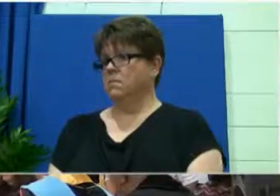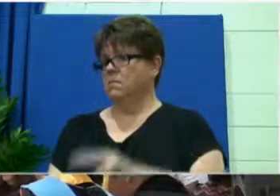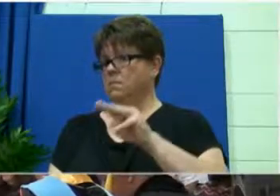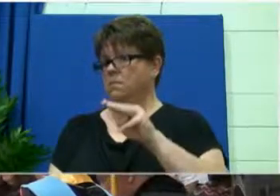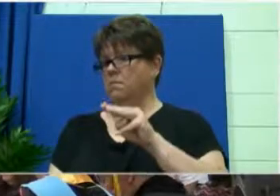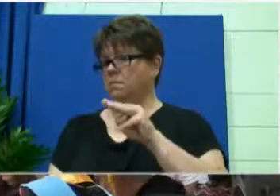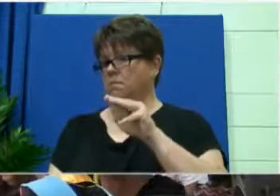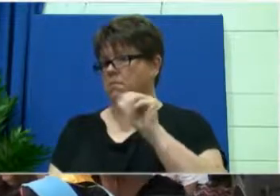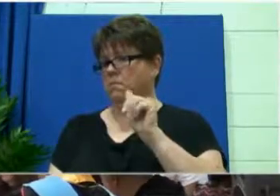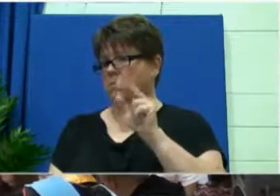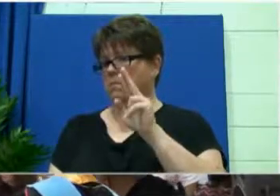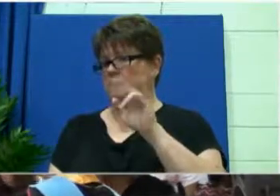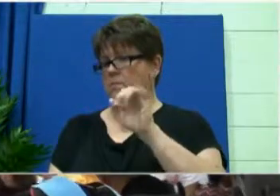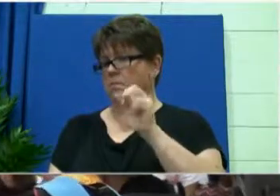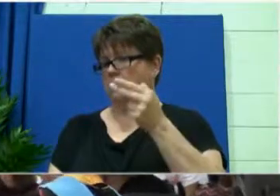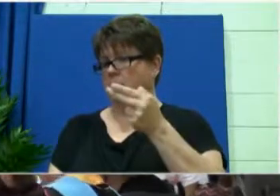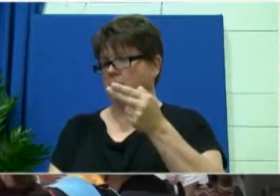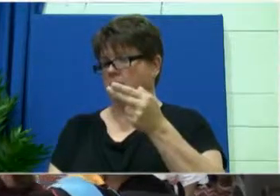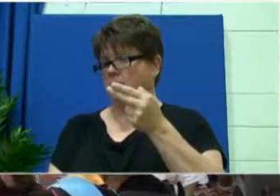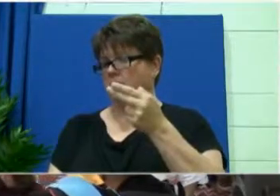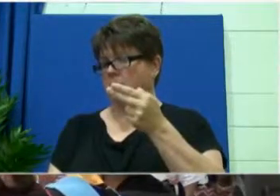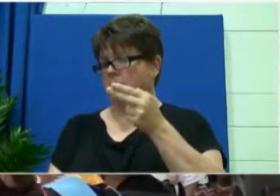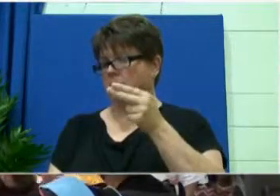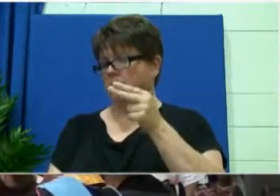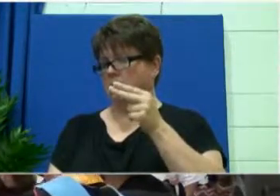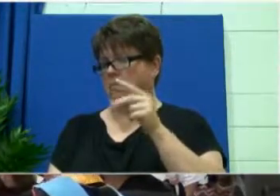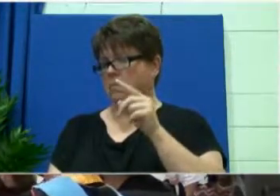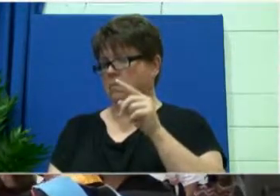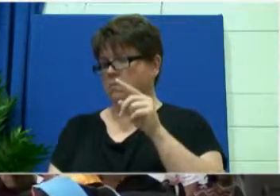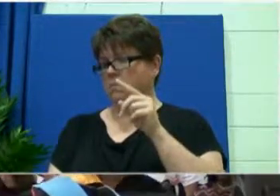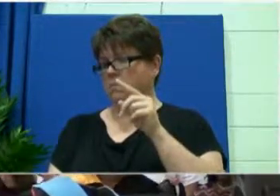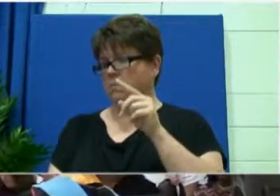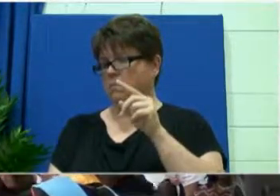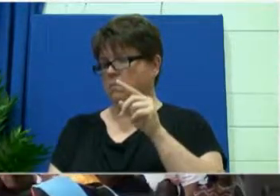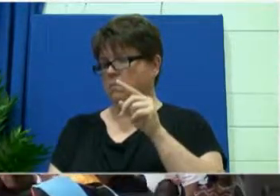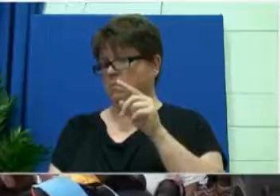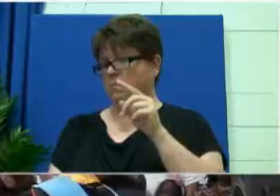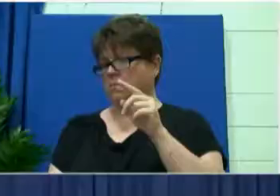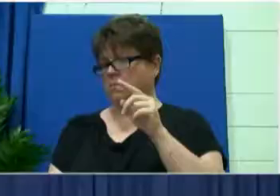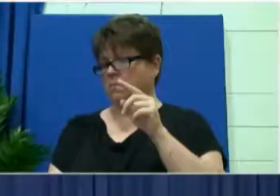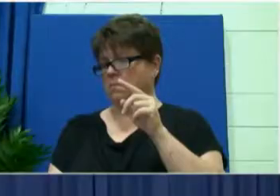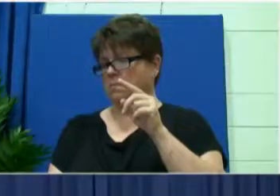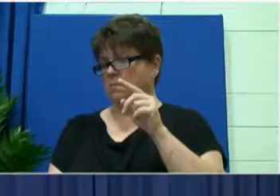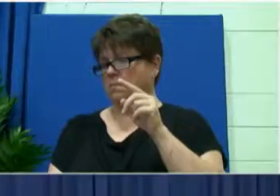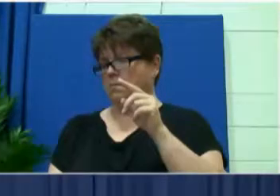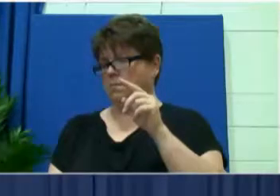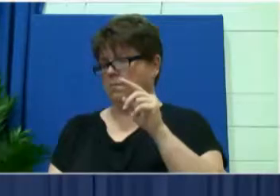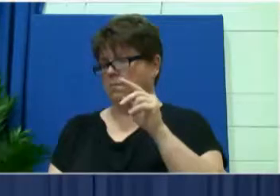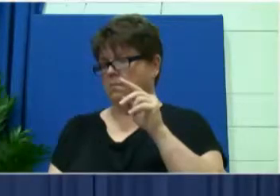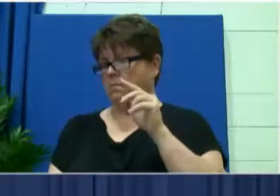Mariah Jane Sauerhaig, magna cum laude, Phi Theta Kappa, Associate in Science.